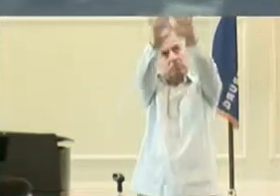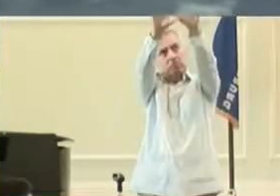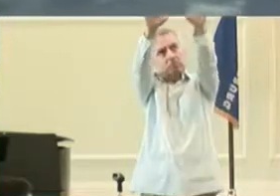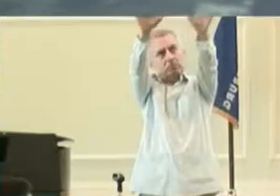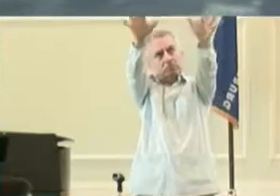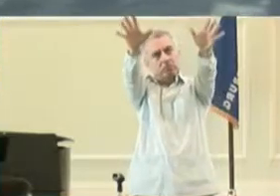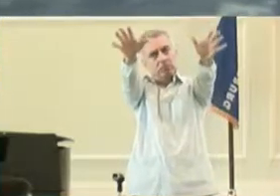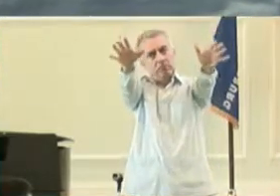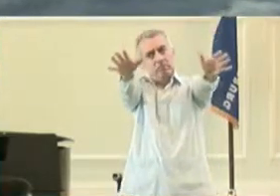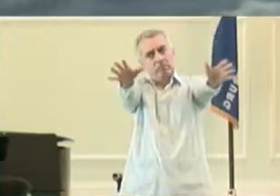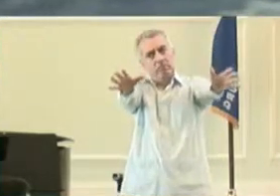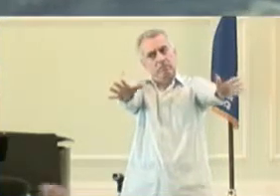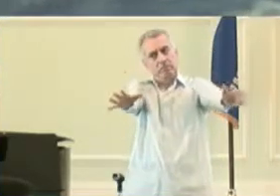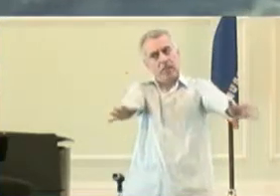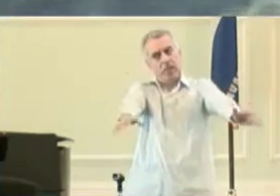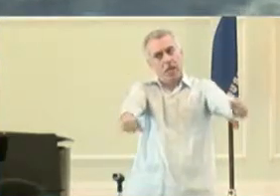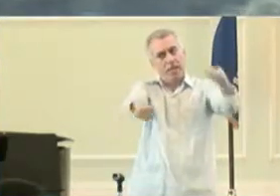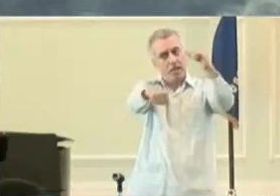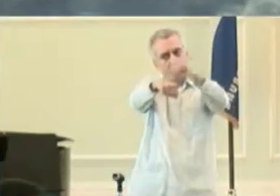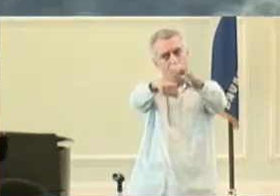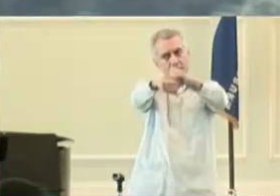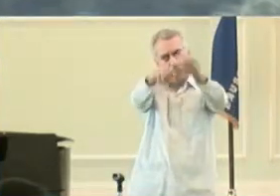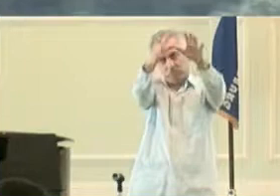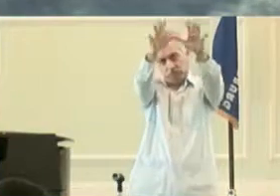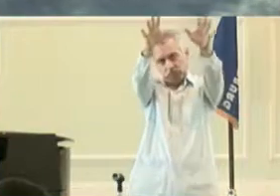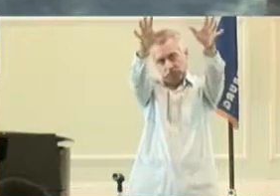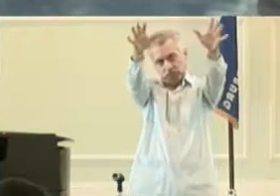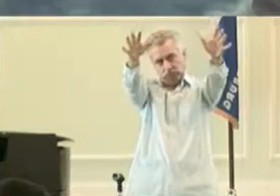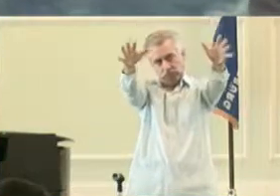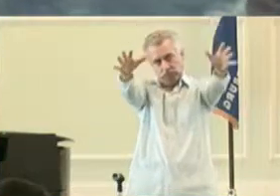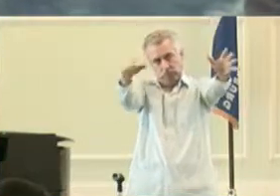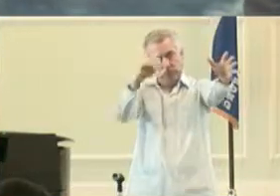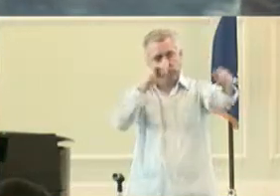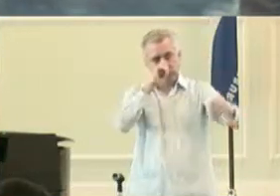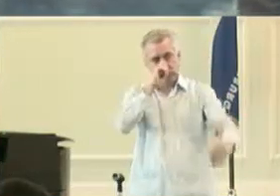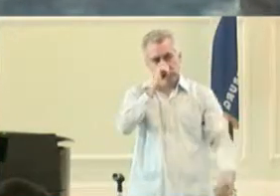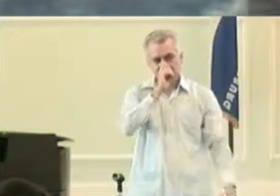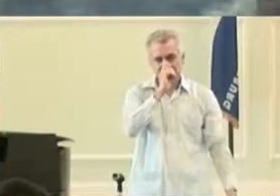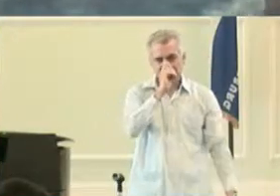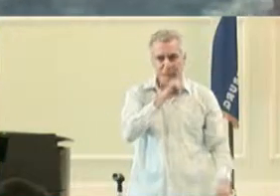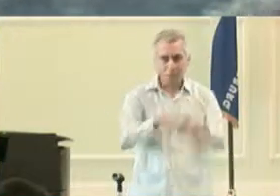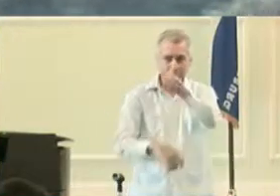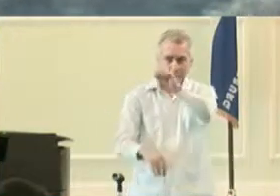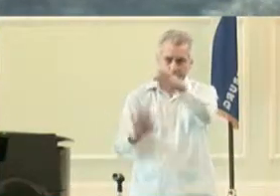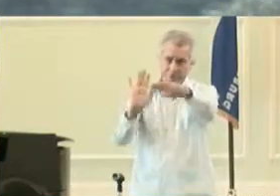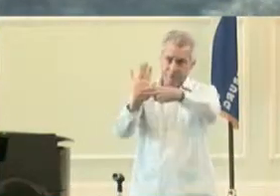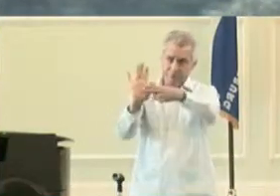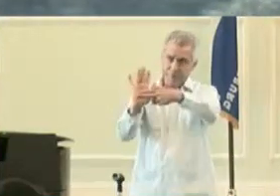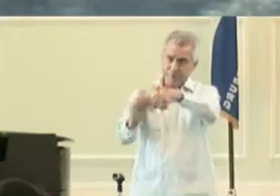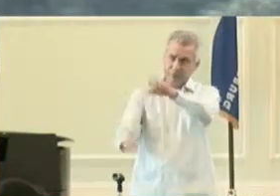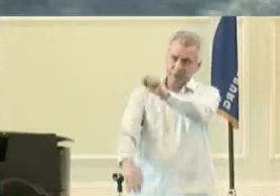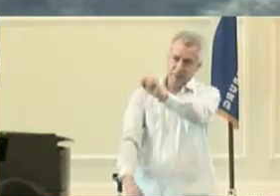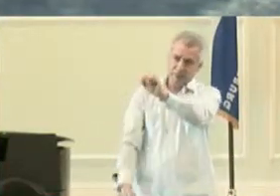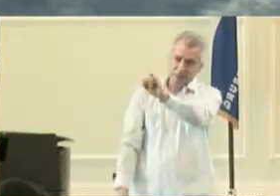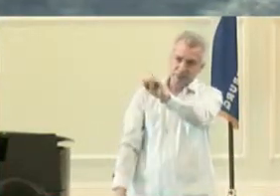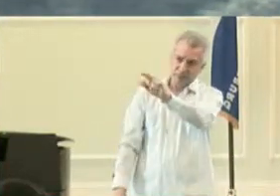is interesting that the Bible says that they came to the wilderness of Sinai. Now, there are two peninsulas.